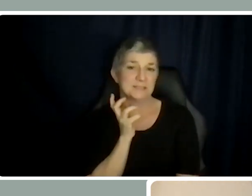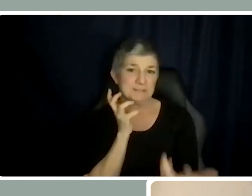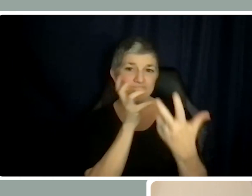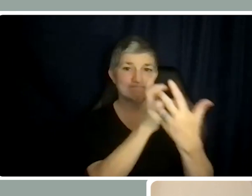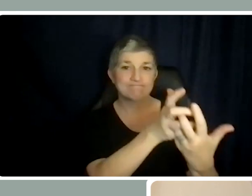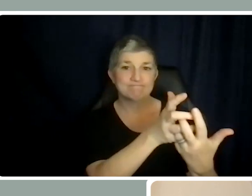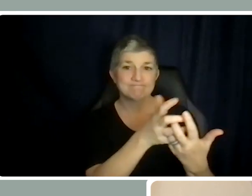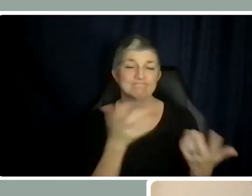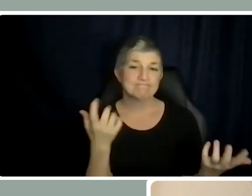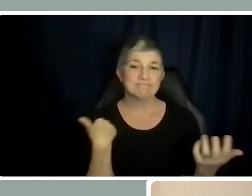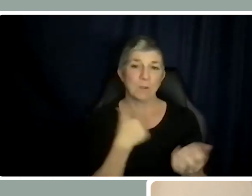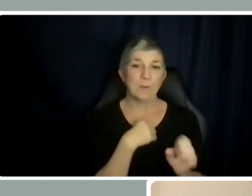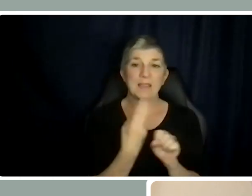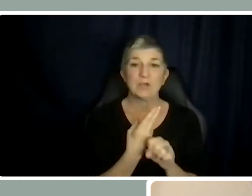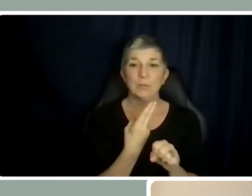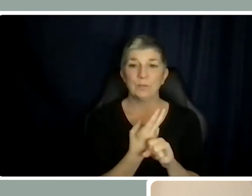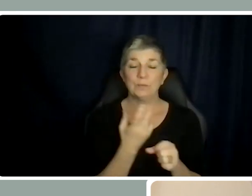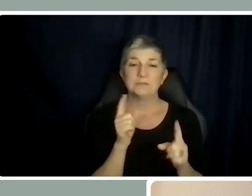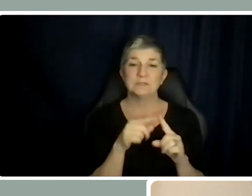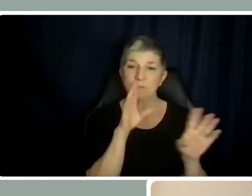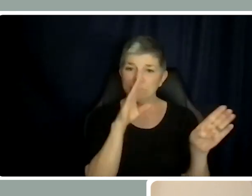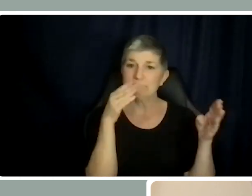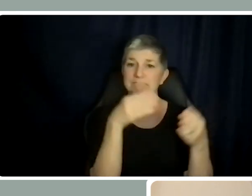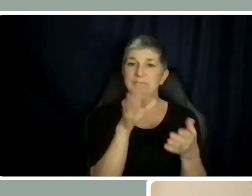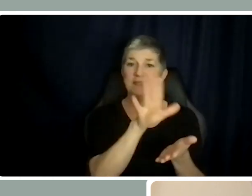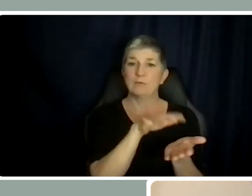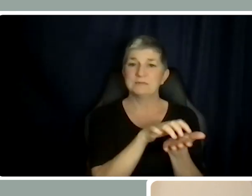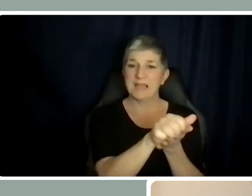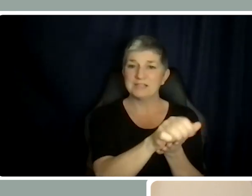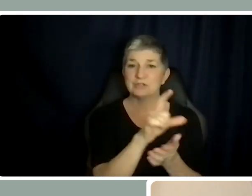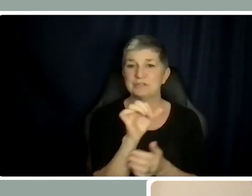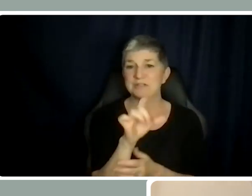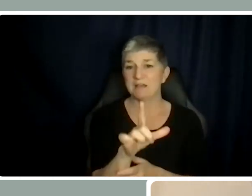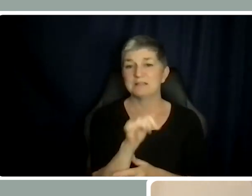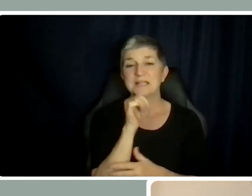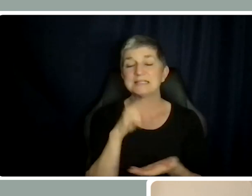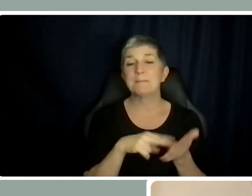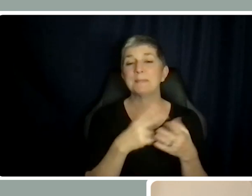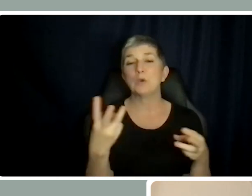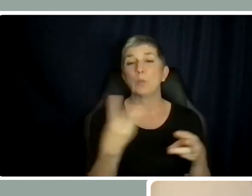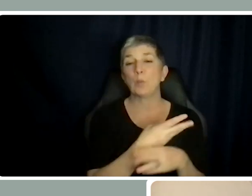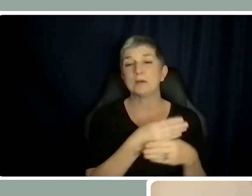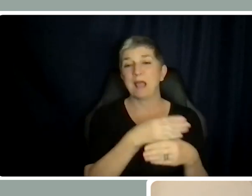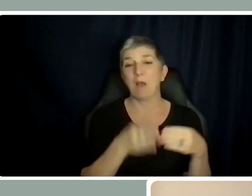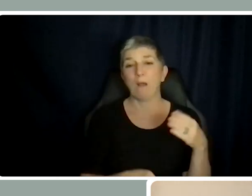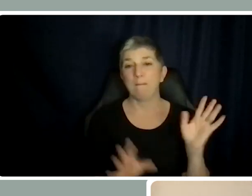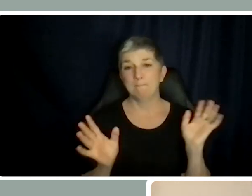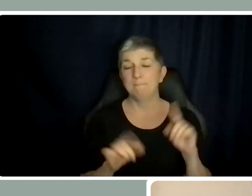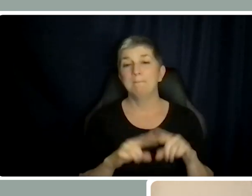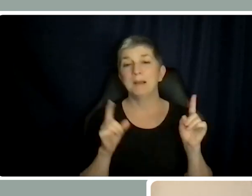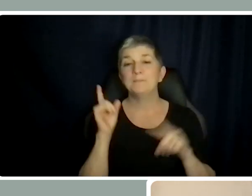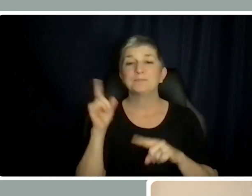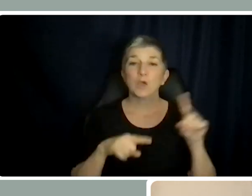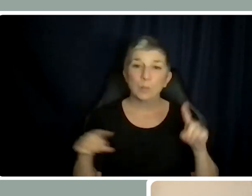ways that we can use to target those cancer cells. So it doesn't mean that you have a worse outcome. But yes, in a